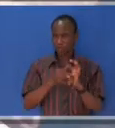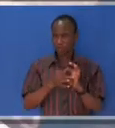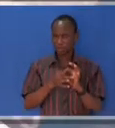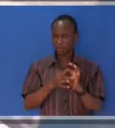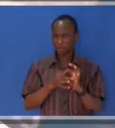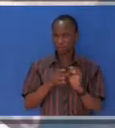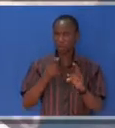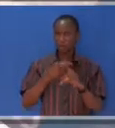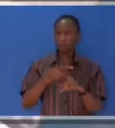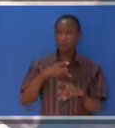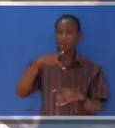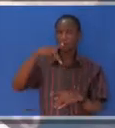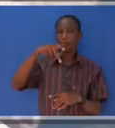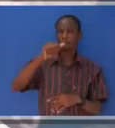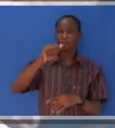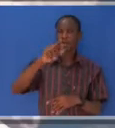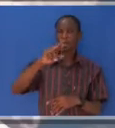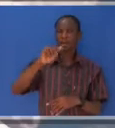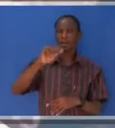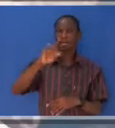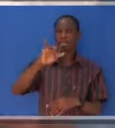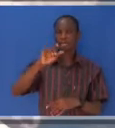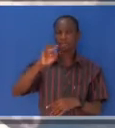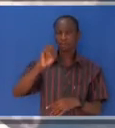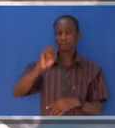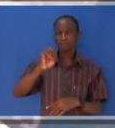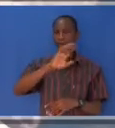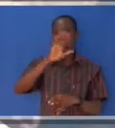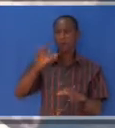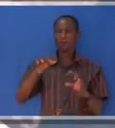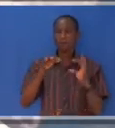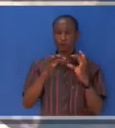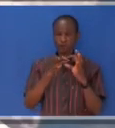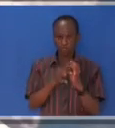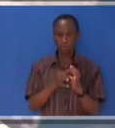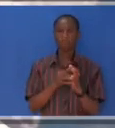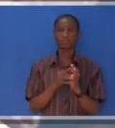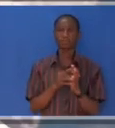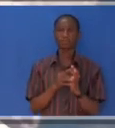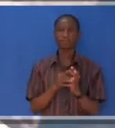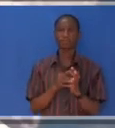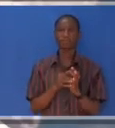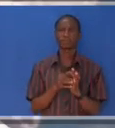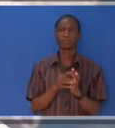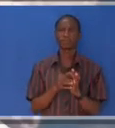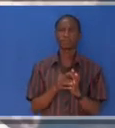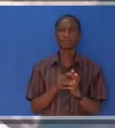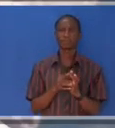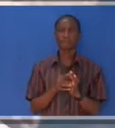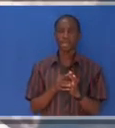anyone a what Tartarus we go kwa yi won ahonhom de won aba cha na Bible no kan o se won awade da wa awurade